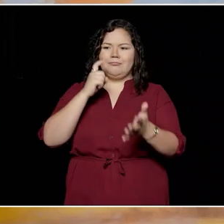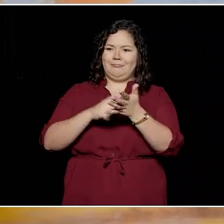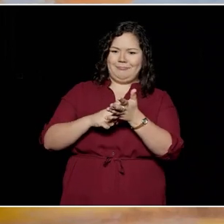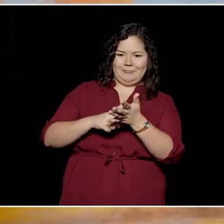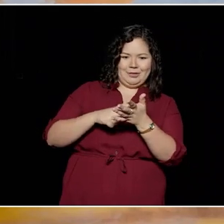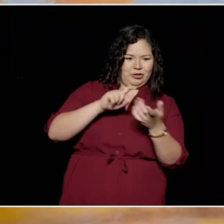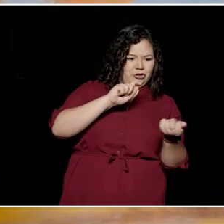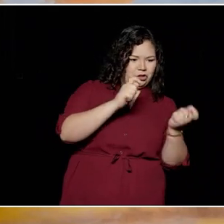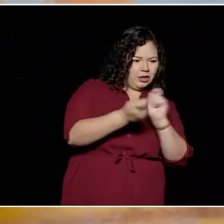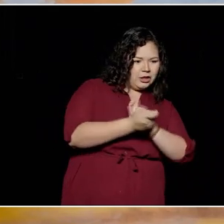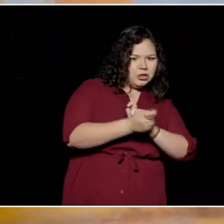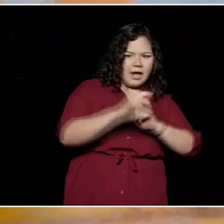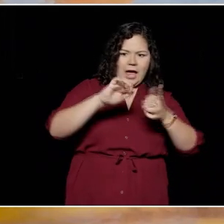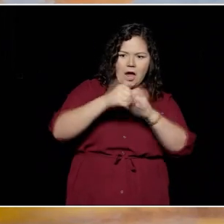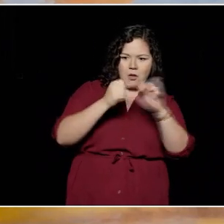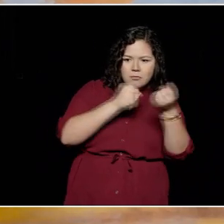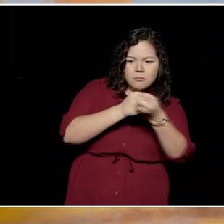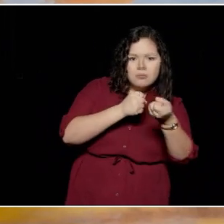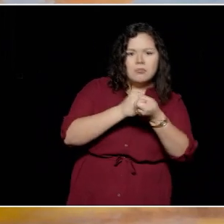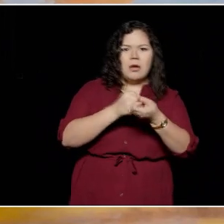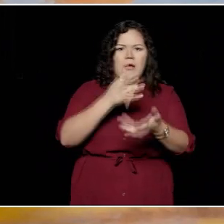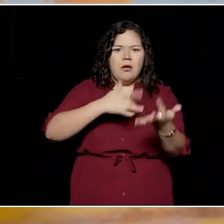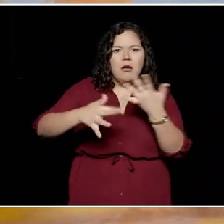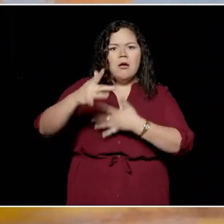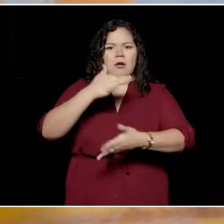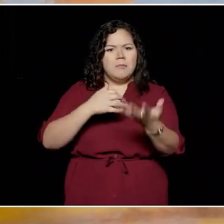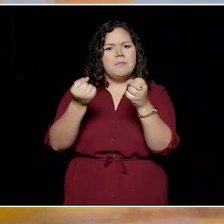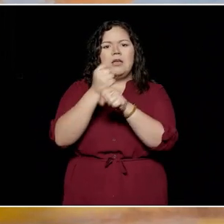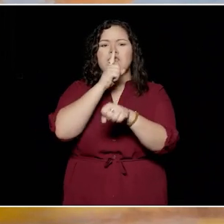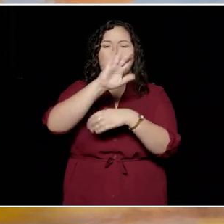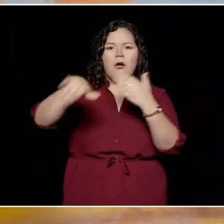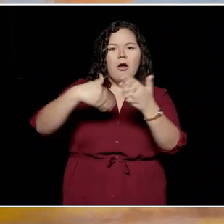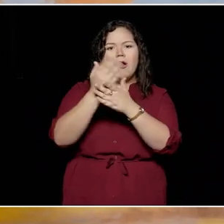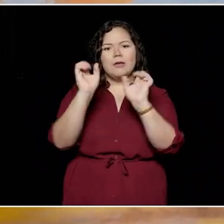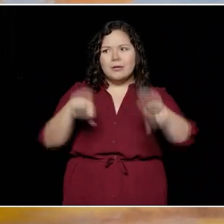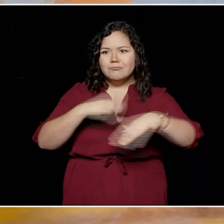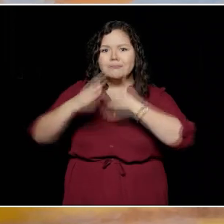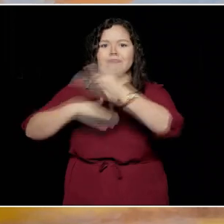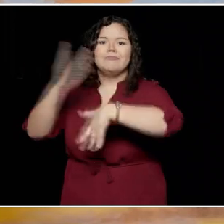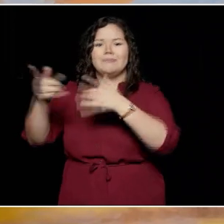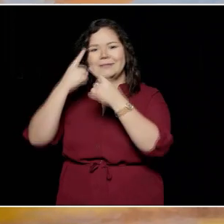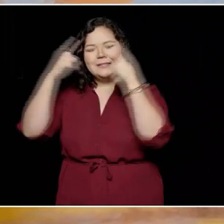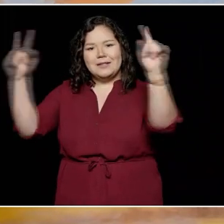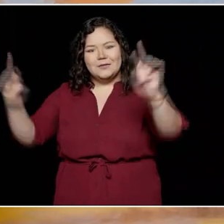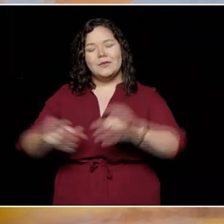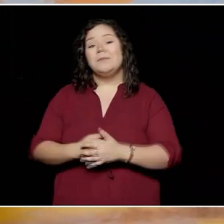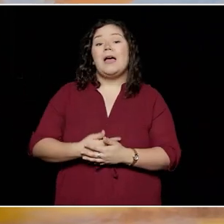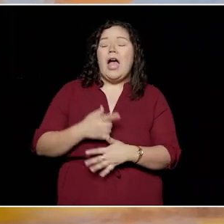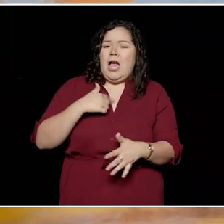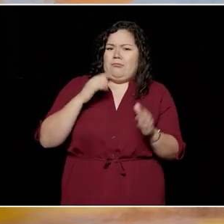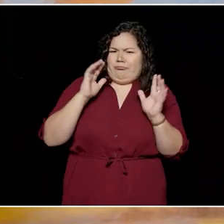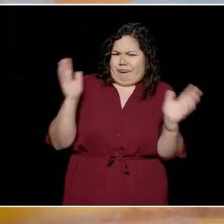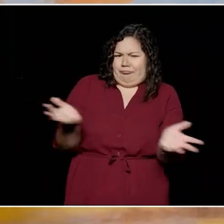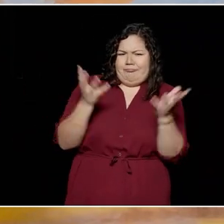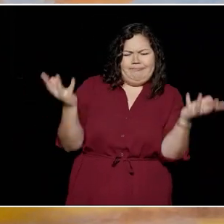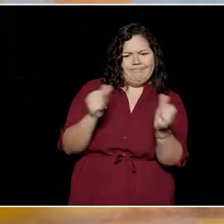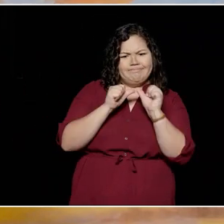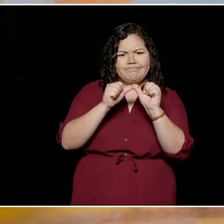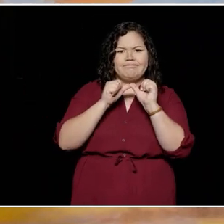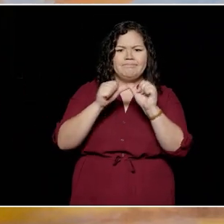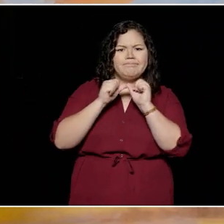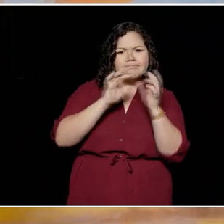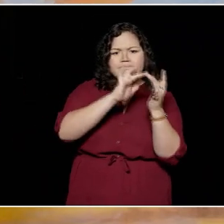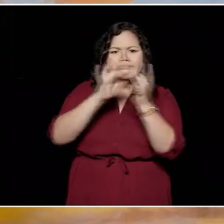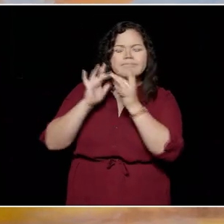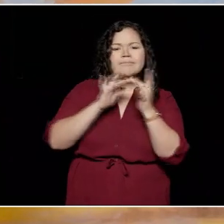adapted and support each other during a unique time in our world. I encourage you to continue supporting each other by reaching